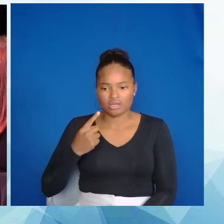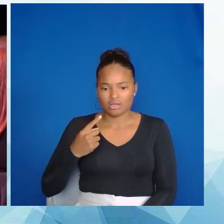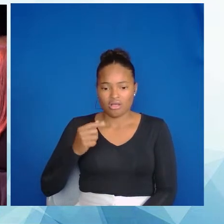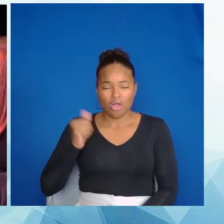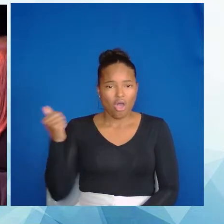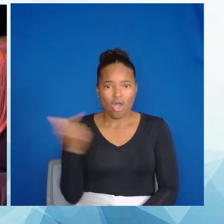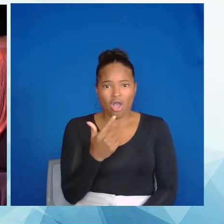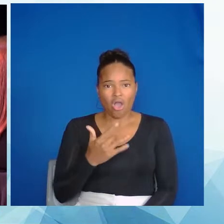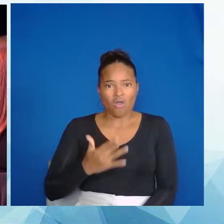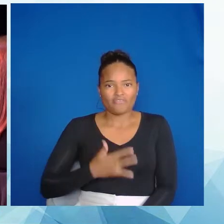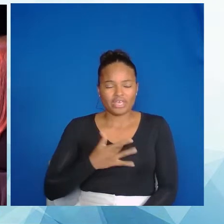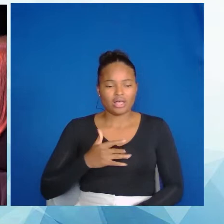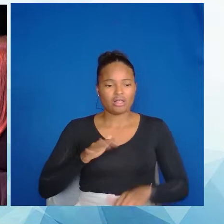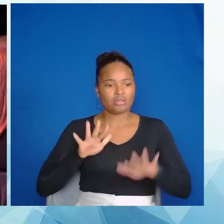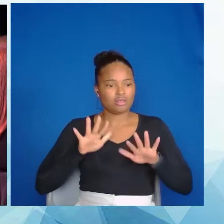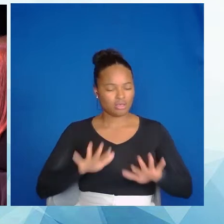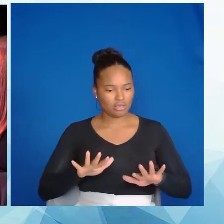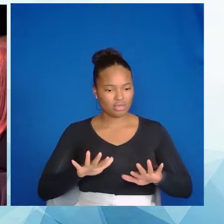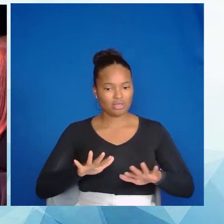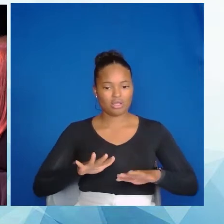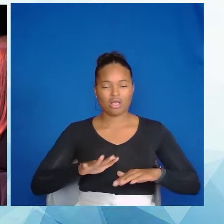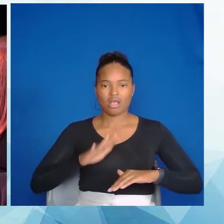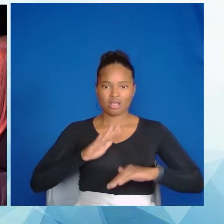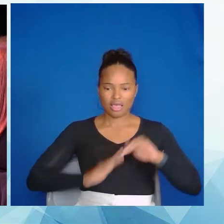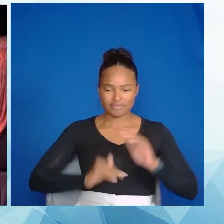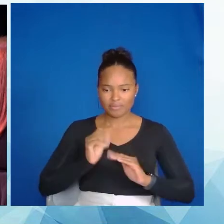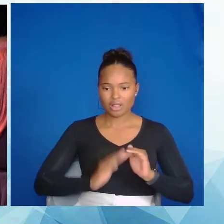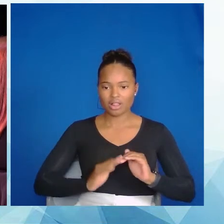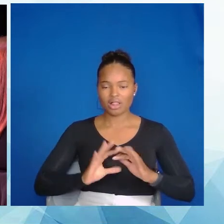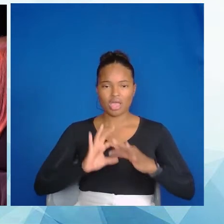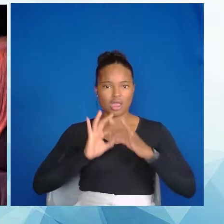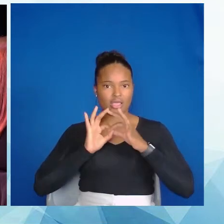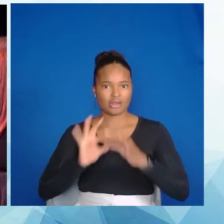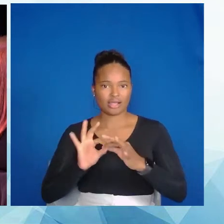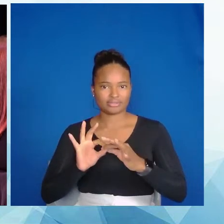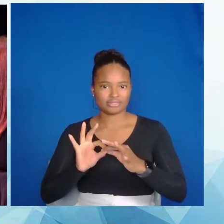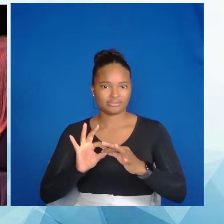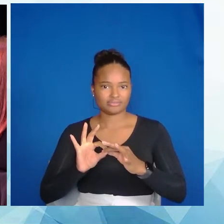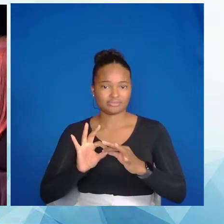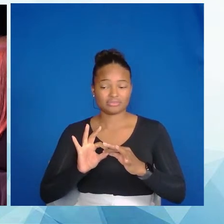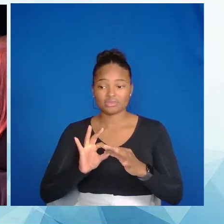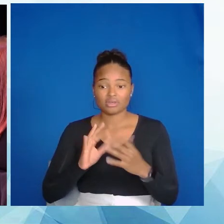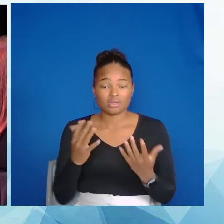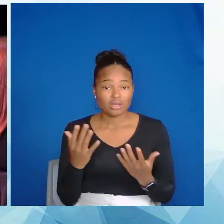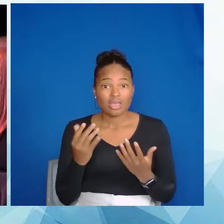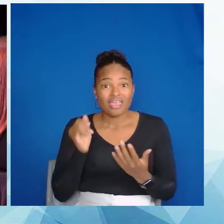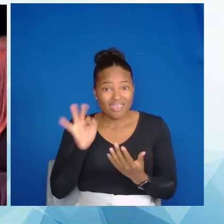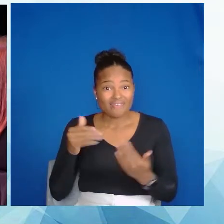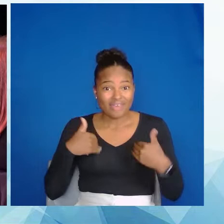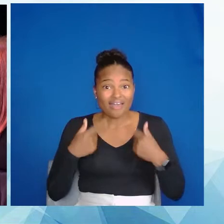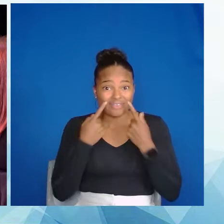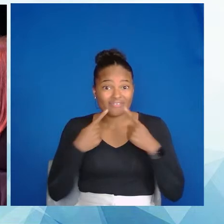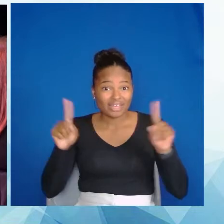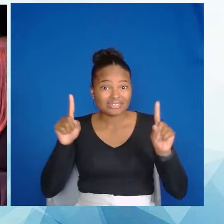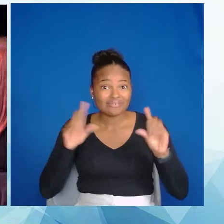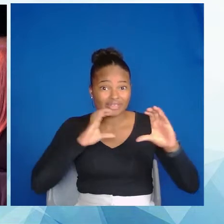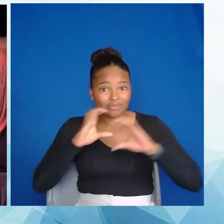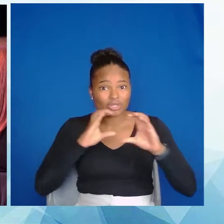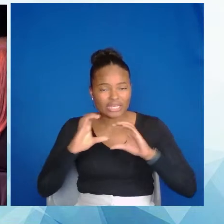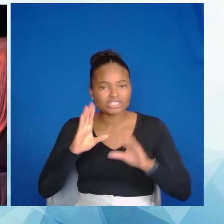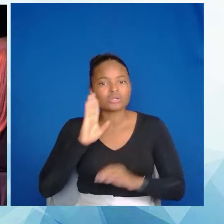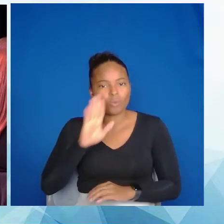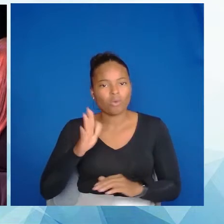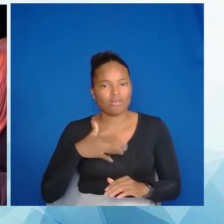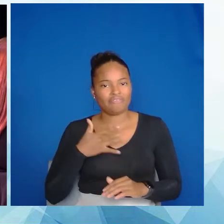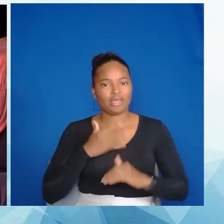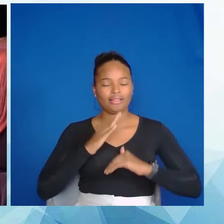and connectedness, we can only get that when we have effective communication and